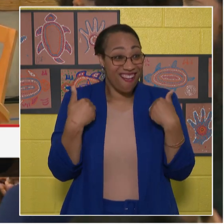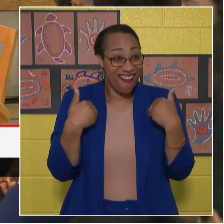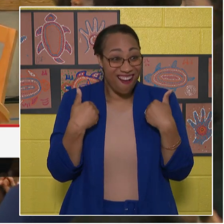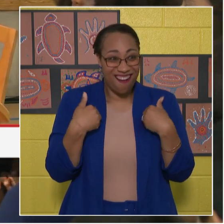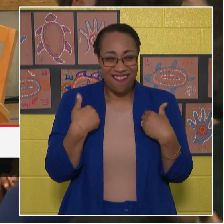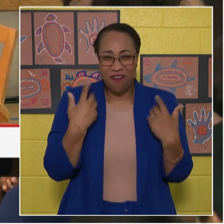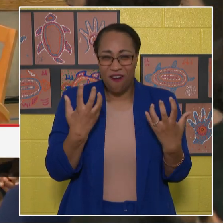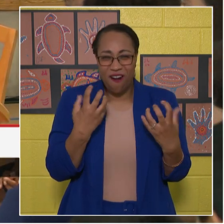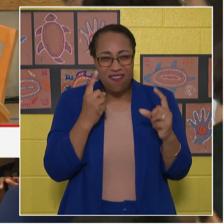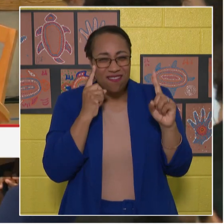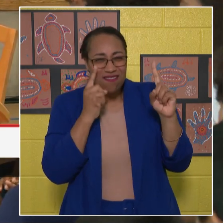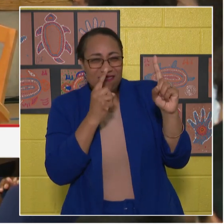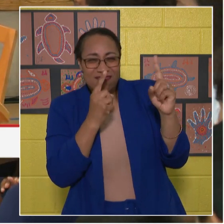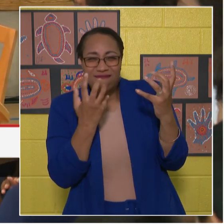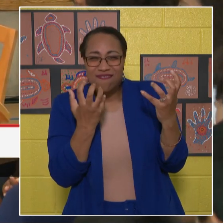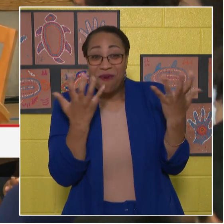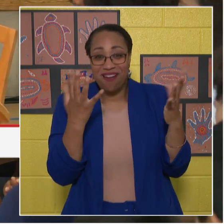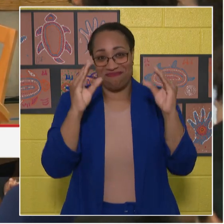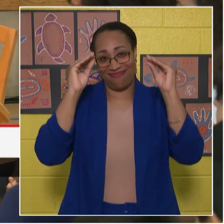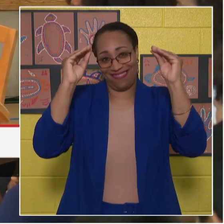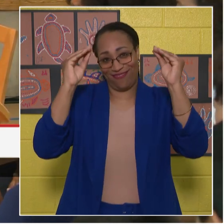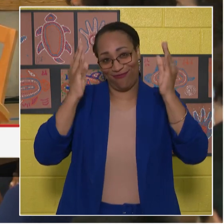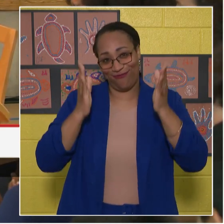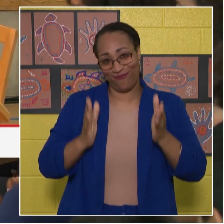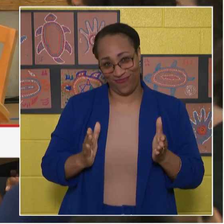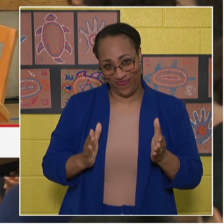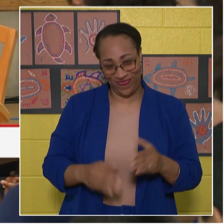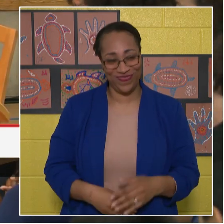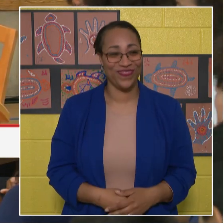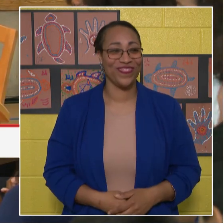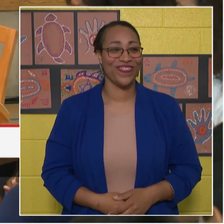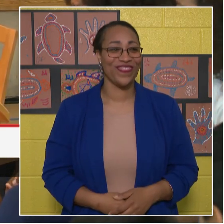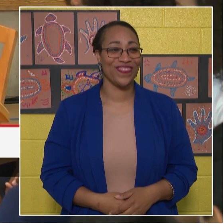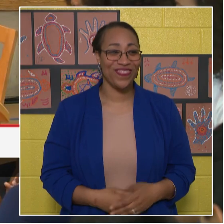4, I knew that's what I wanted